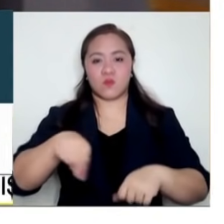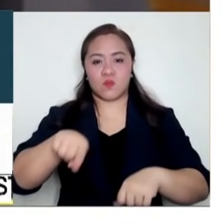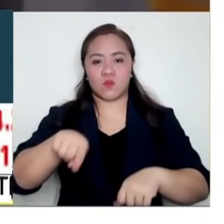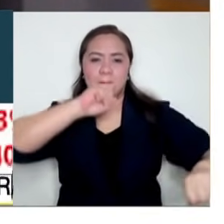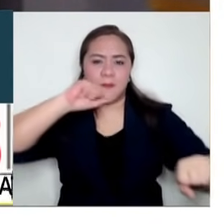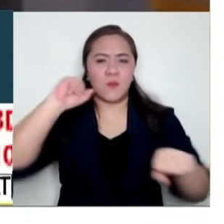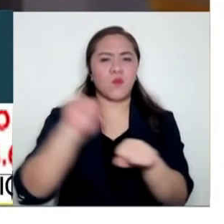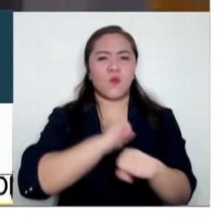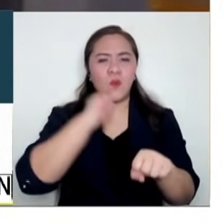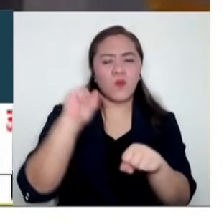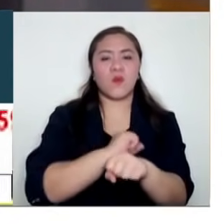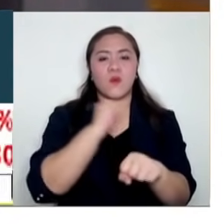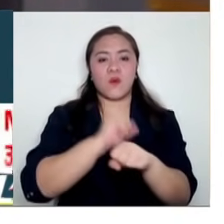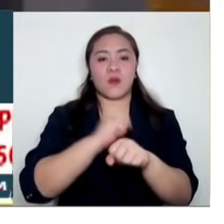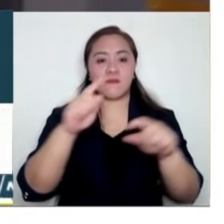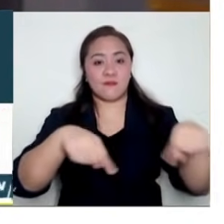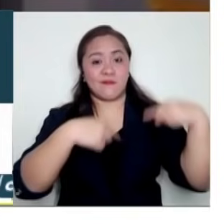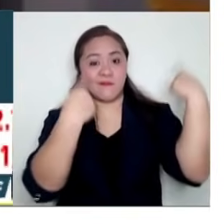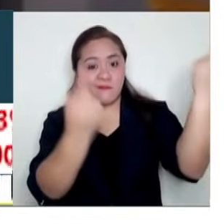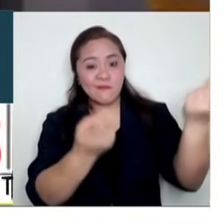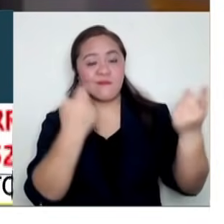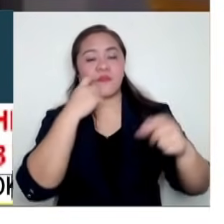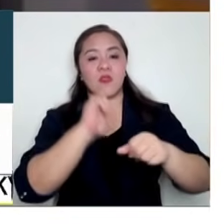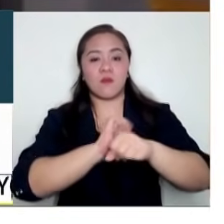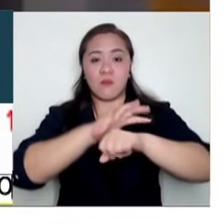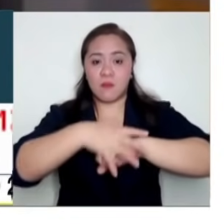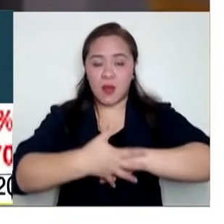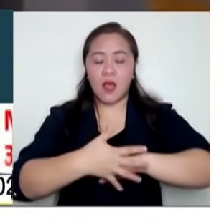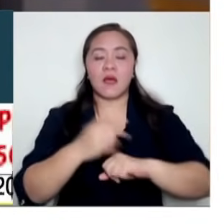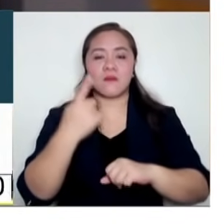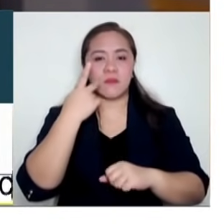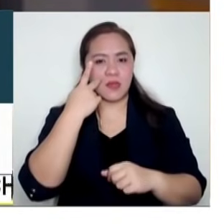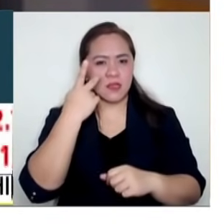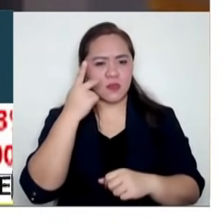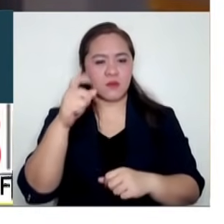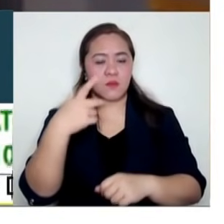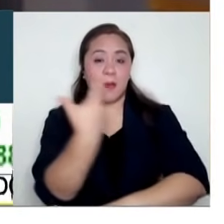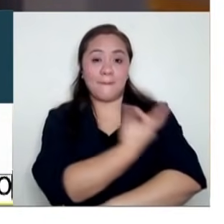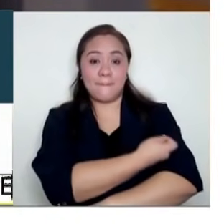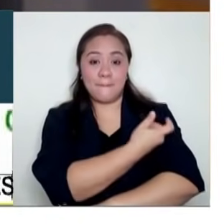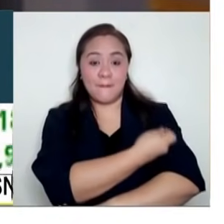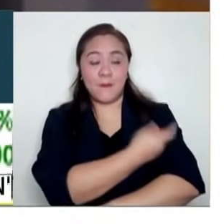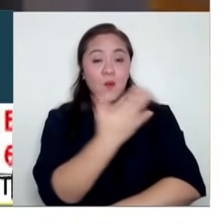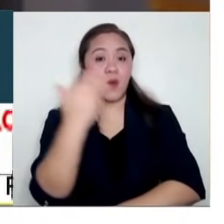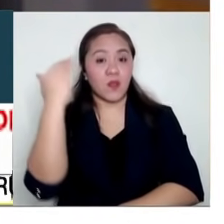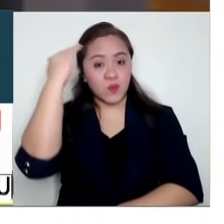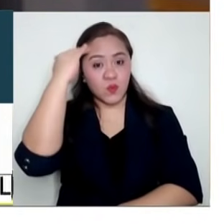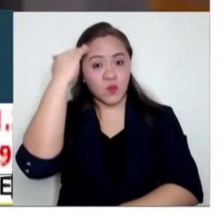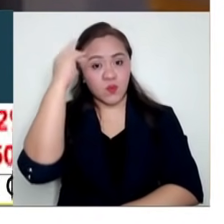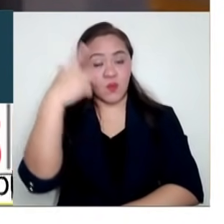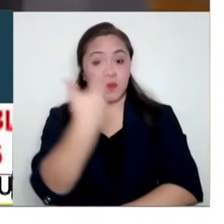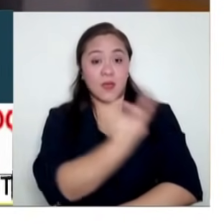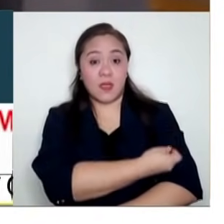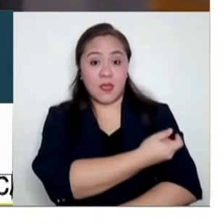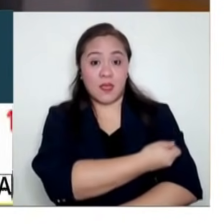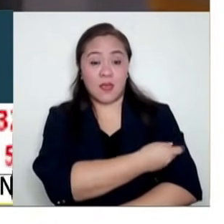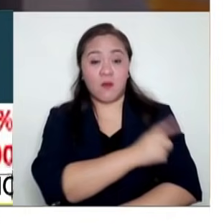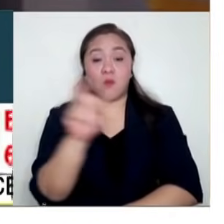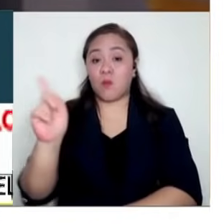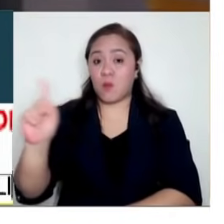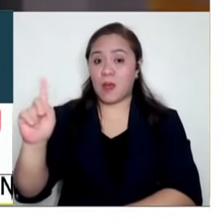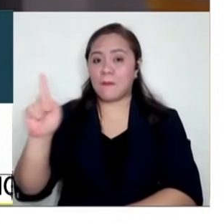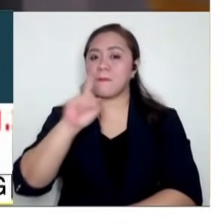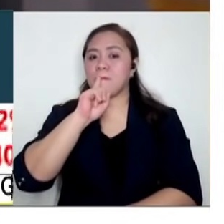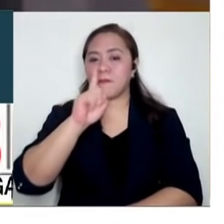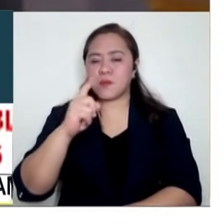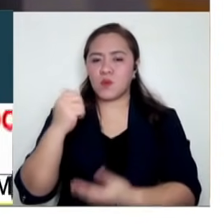of the pandemic. We can see that we are trying to speed up our vaccination because we know that the vaccination or the vaccines can really help